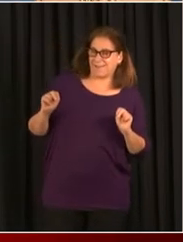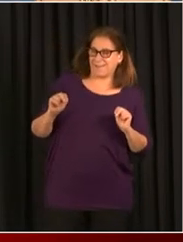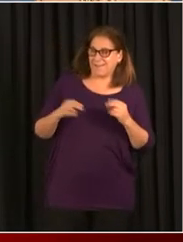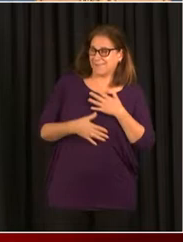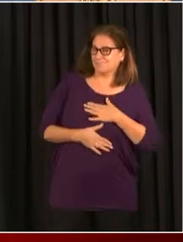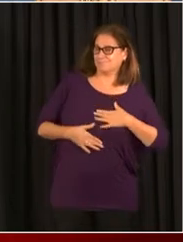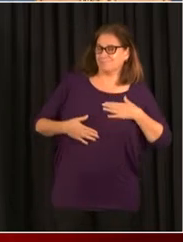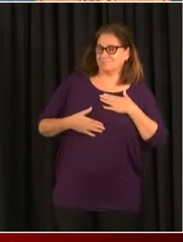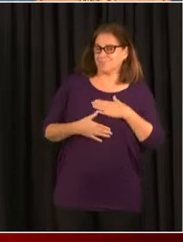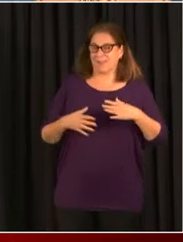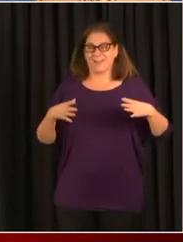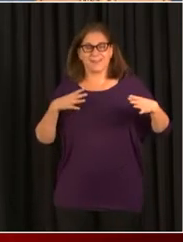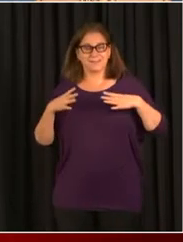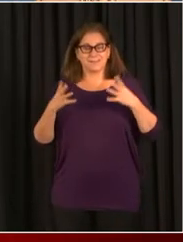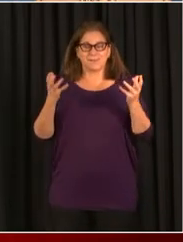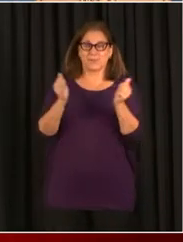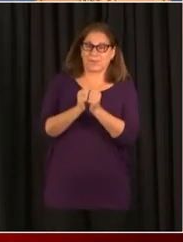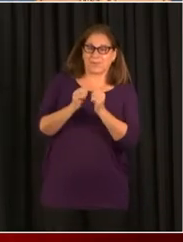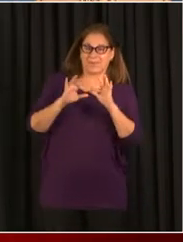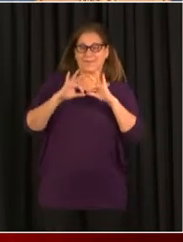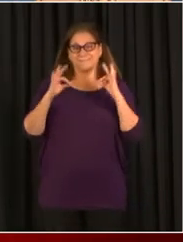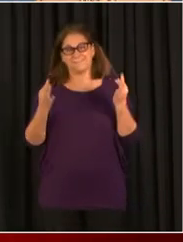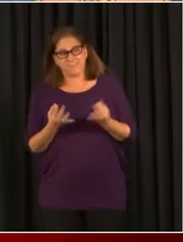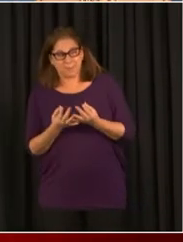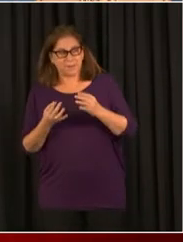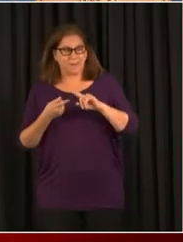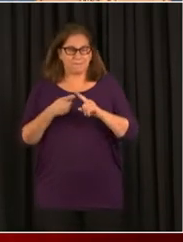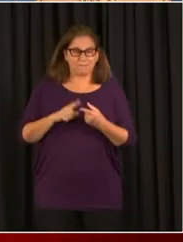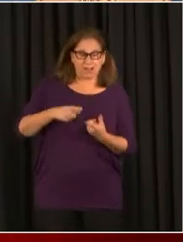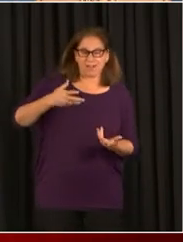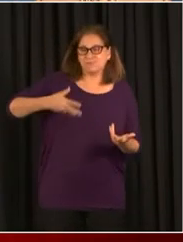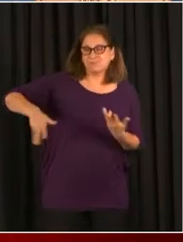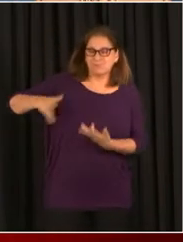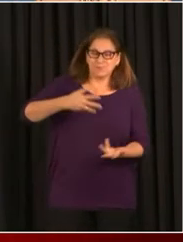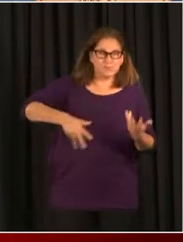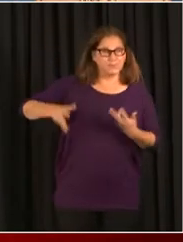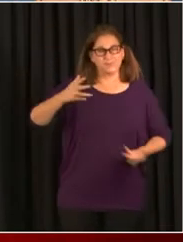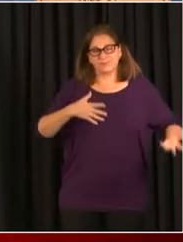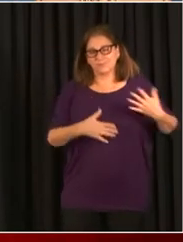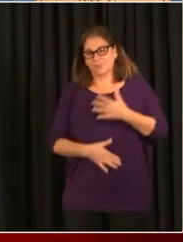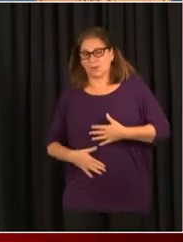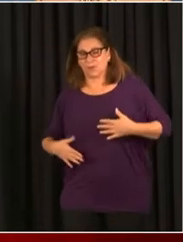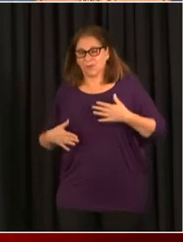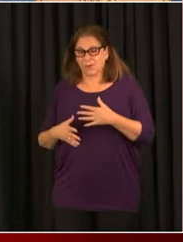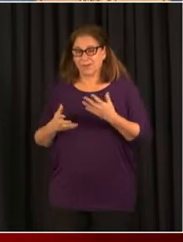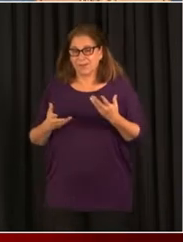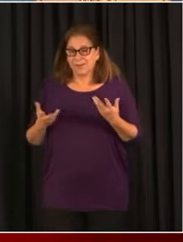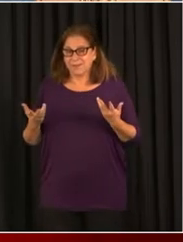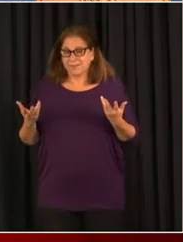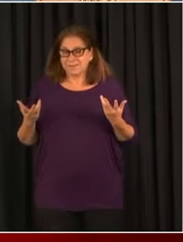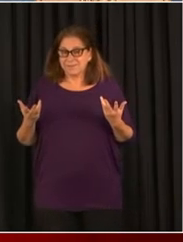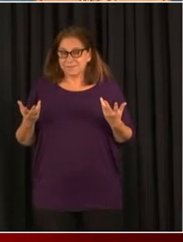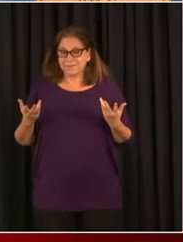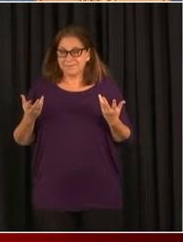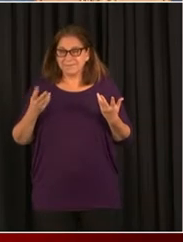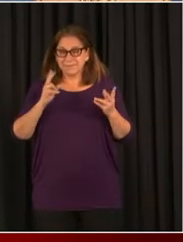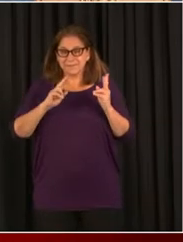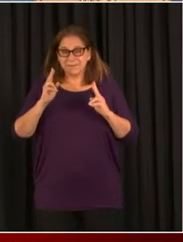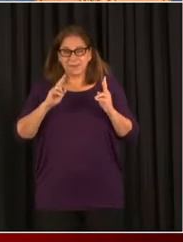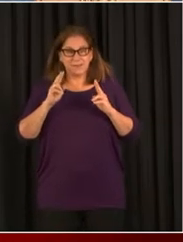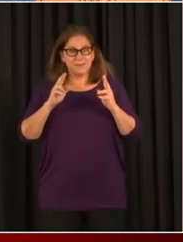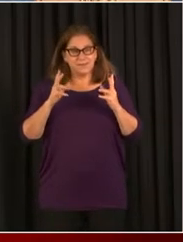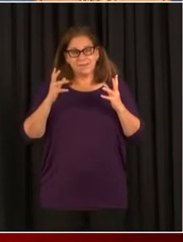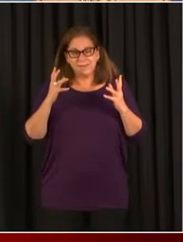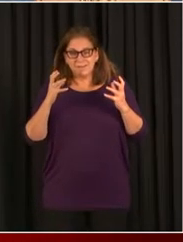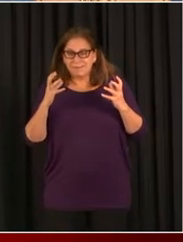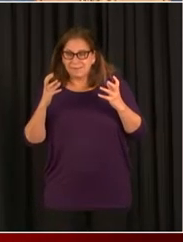families and friends. And we just want everybody to start to plan and make